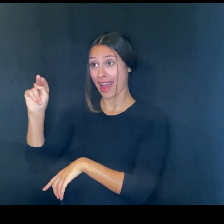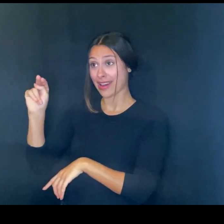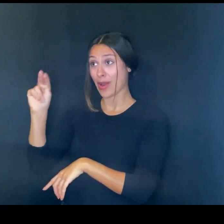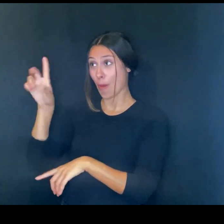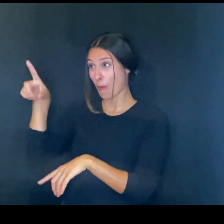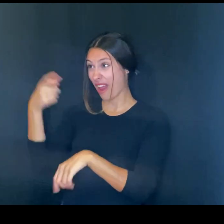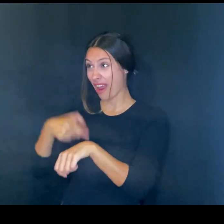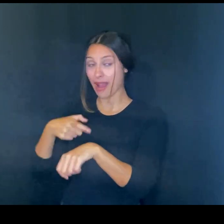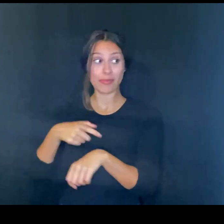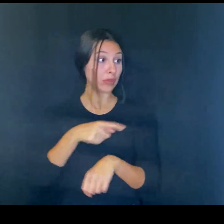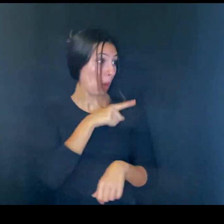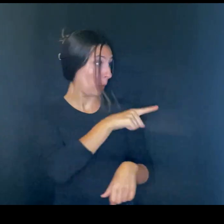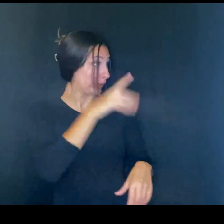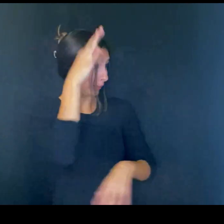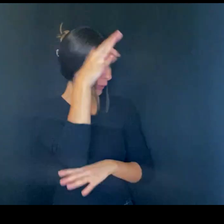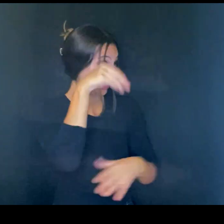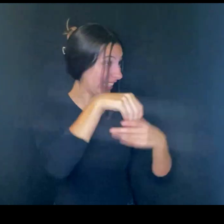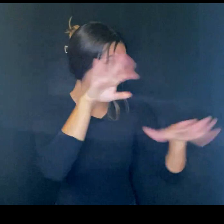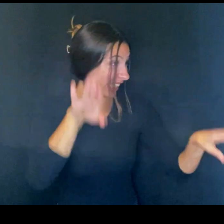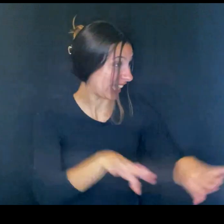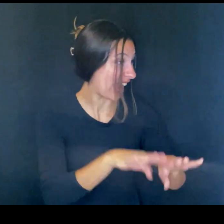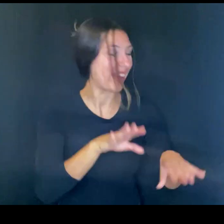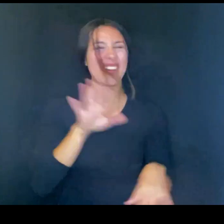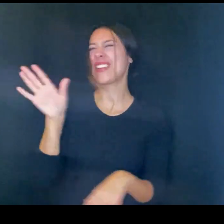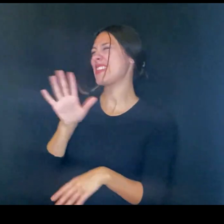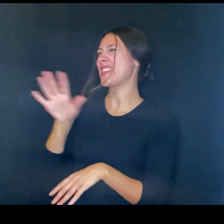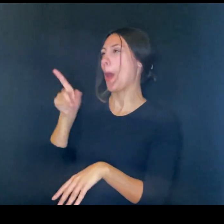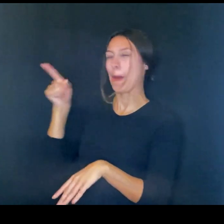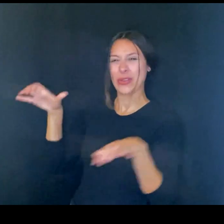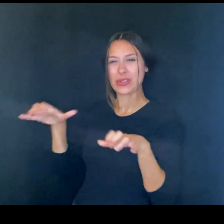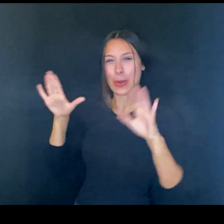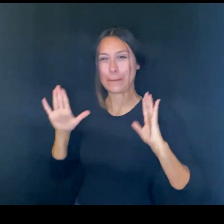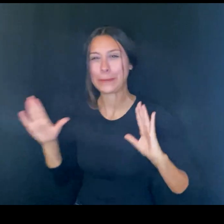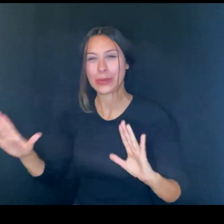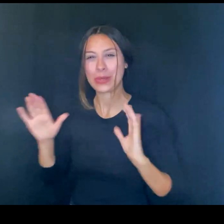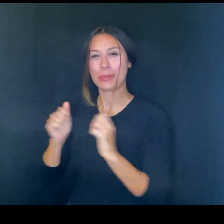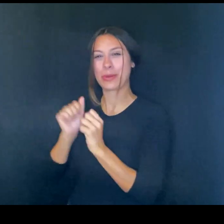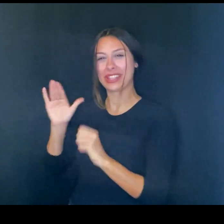actually doing push-ups with his child. But. Oh, yeah. Oh, wow. That is so...